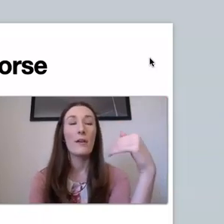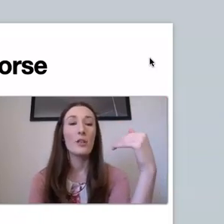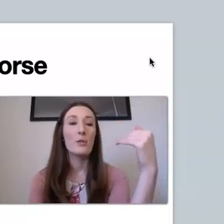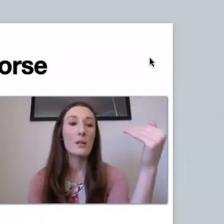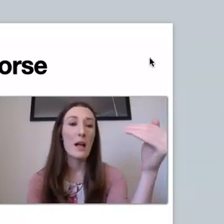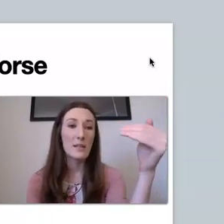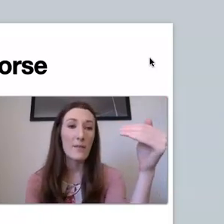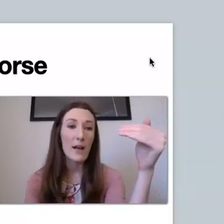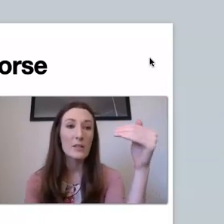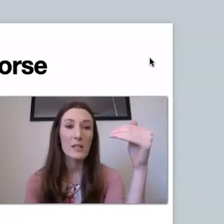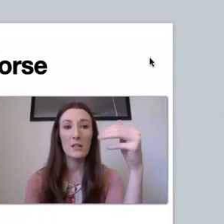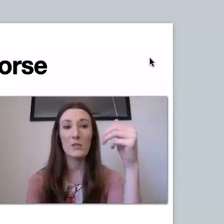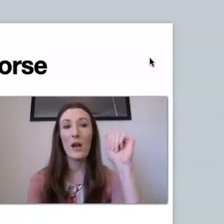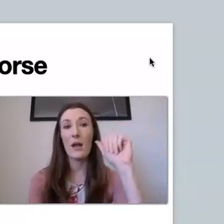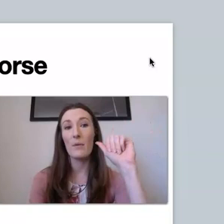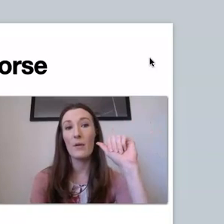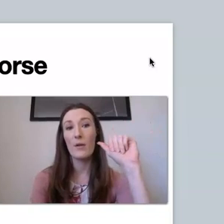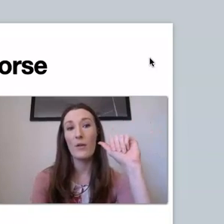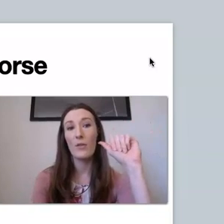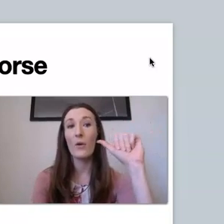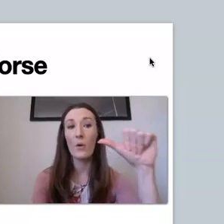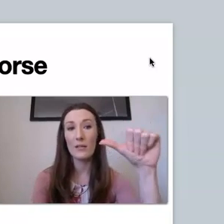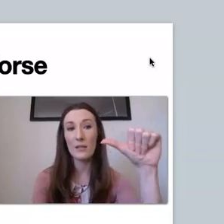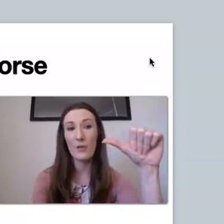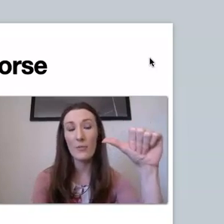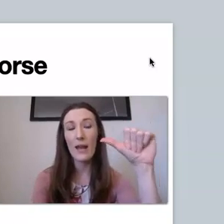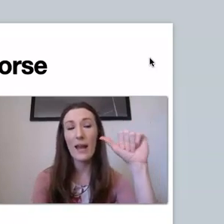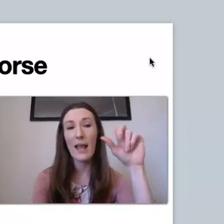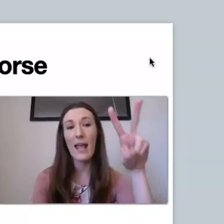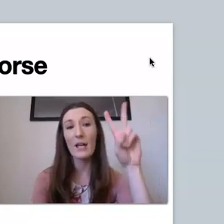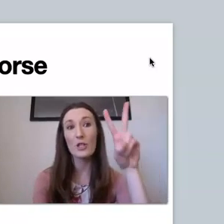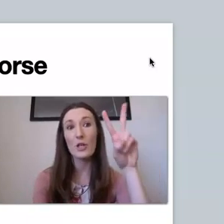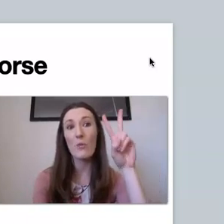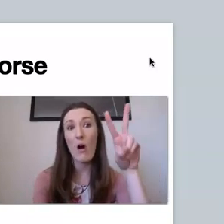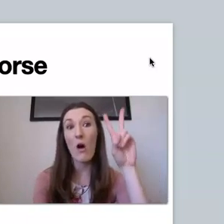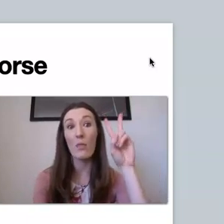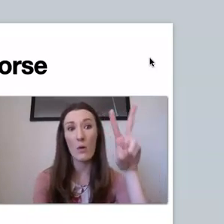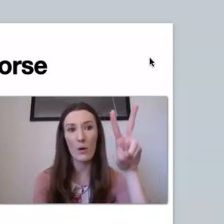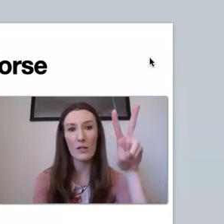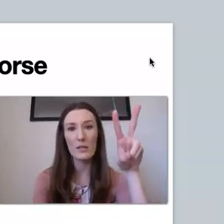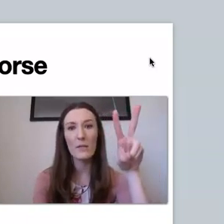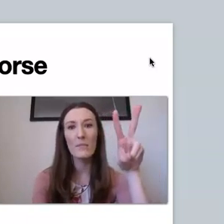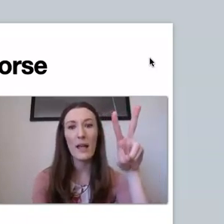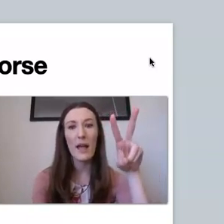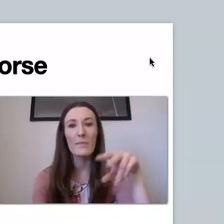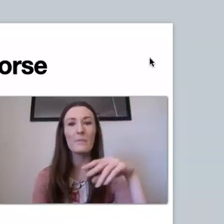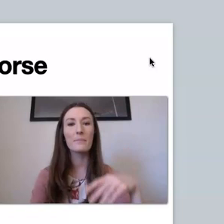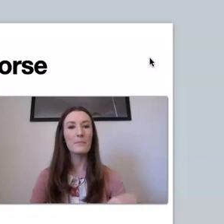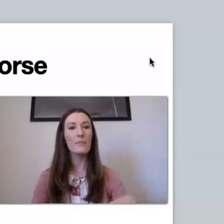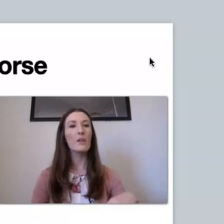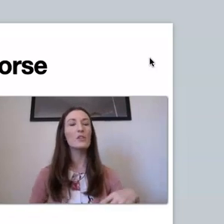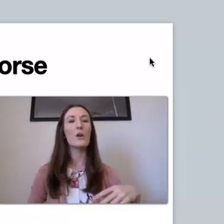you have to use classifiers to describe the horse's movement and you on the horse.